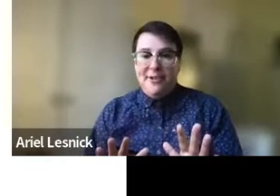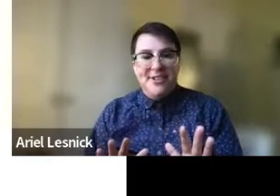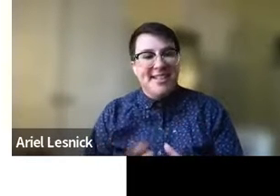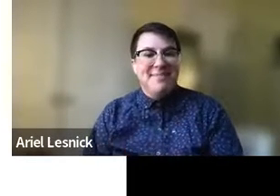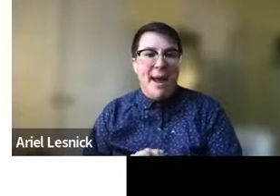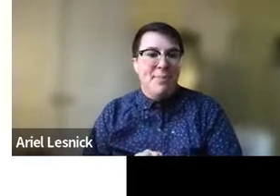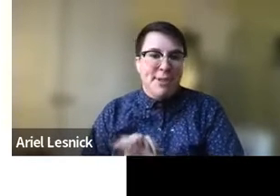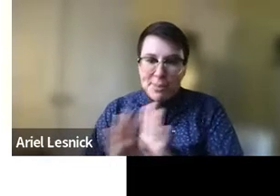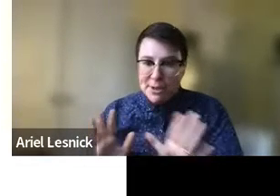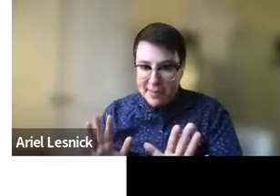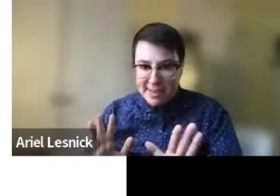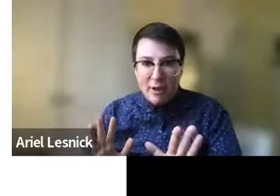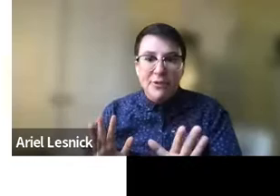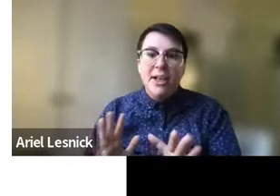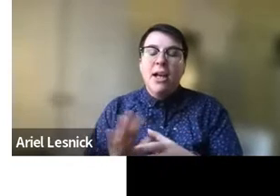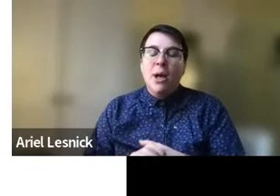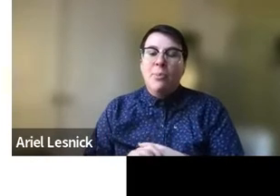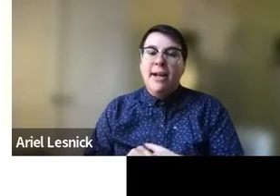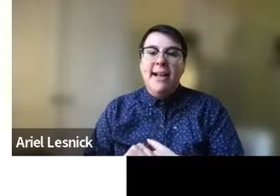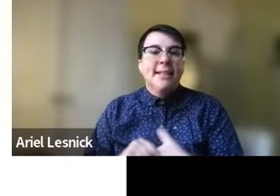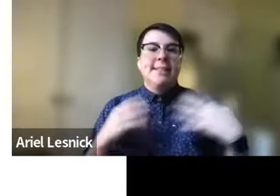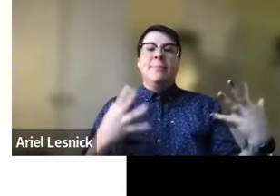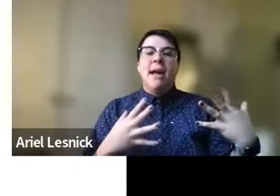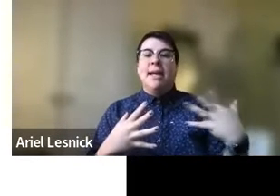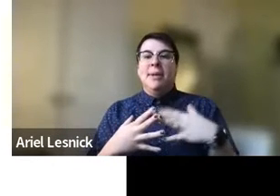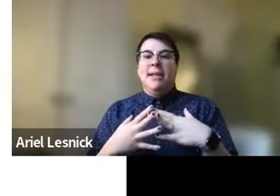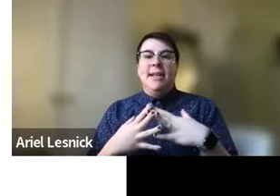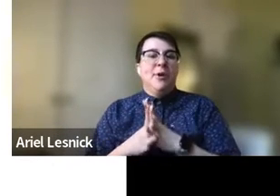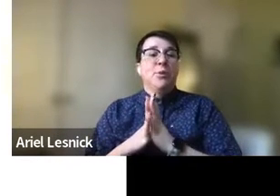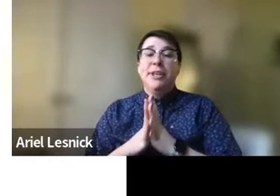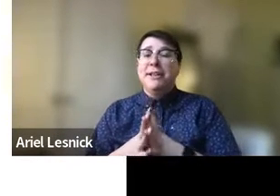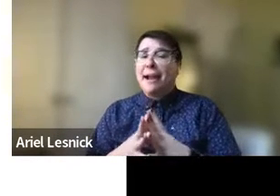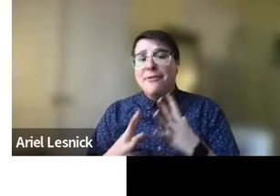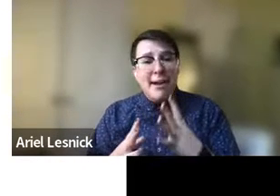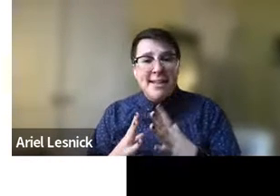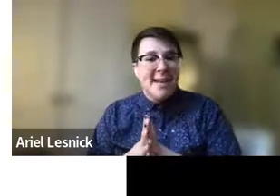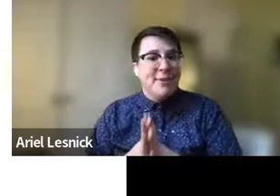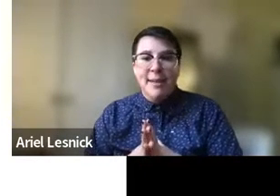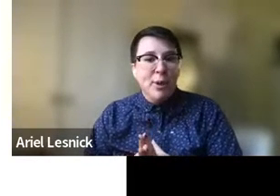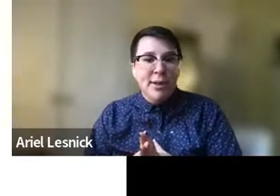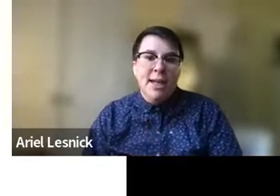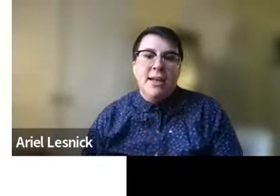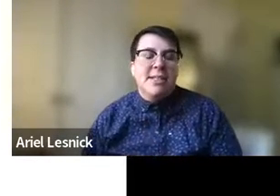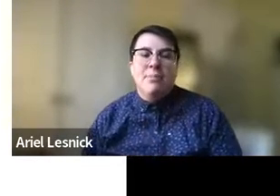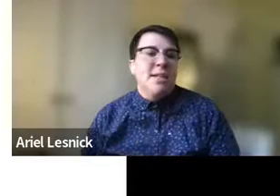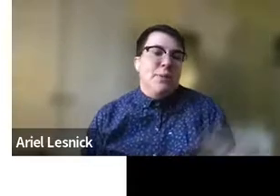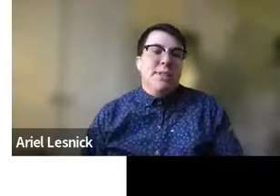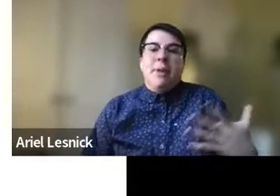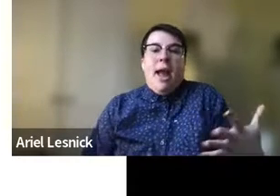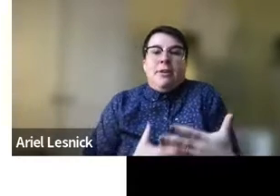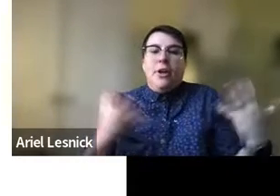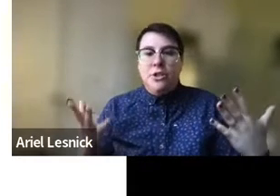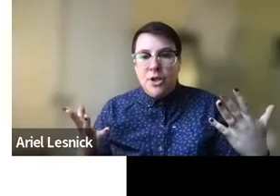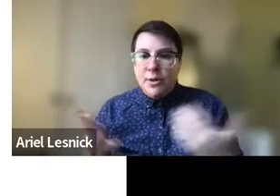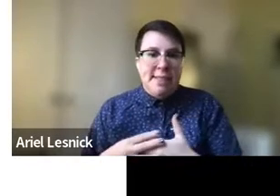total shift in my perception of myself. But at the same time, it felt really clarifying to have a label because it meant it was